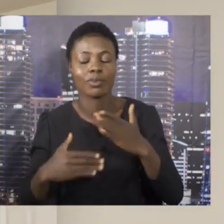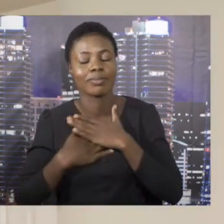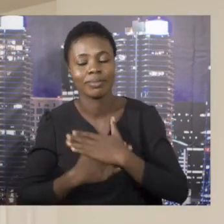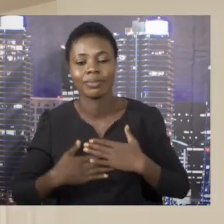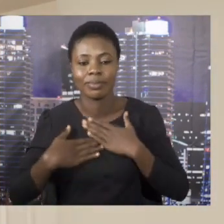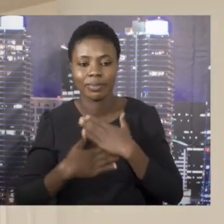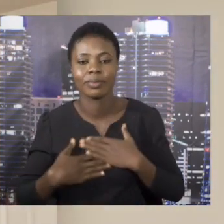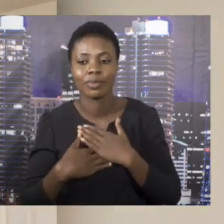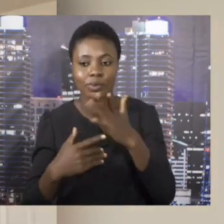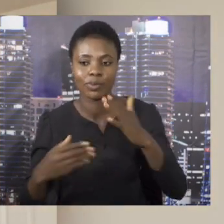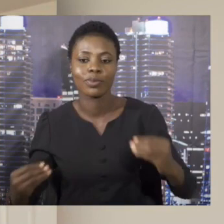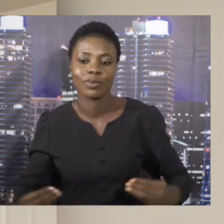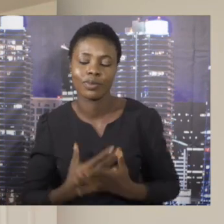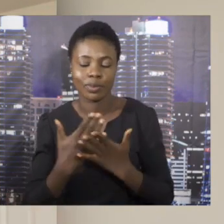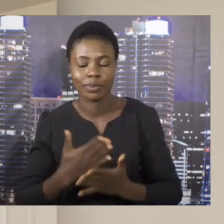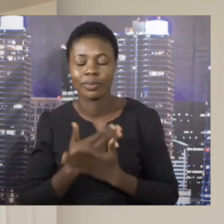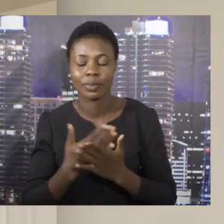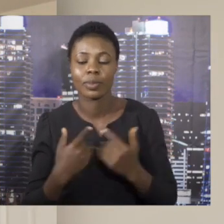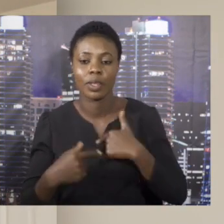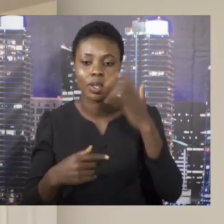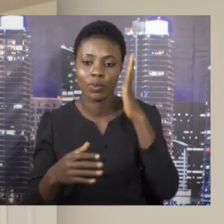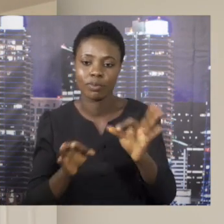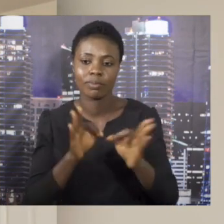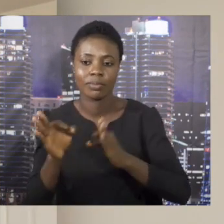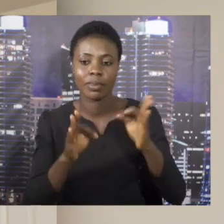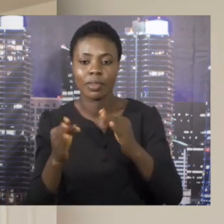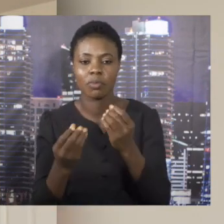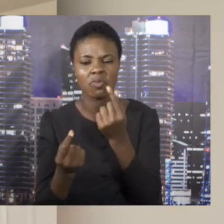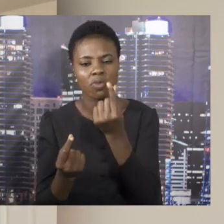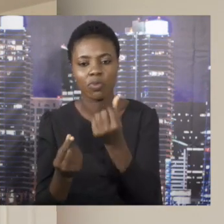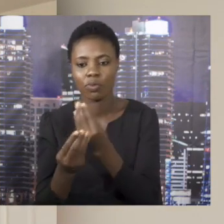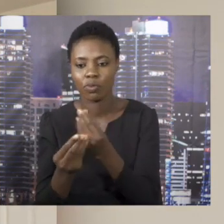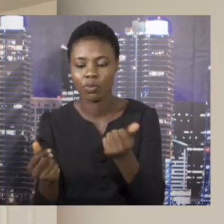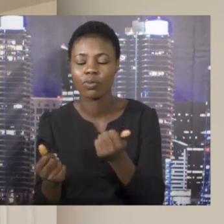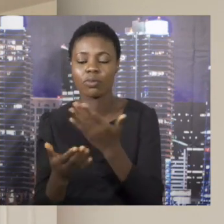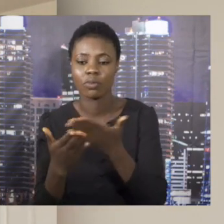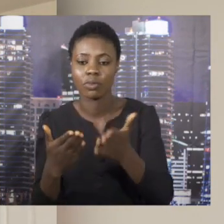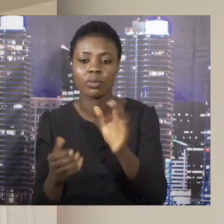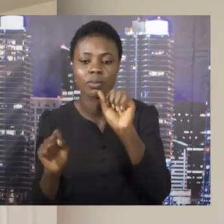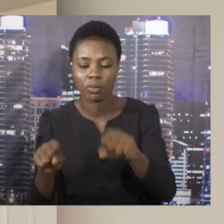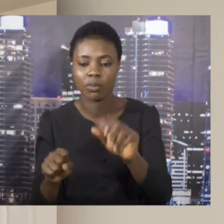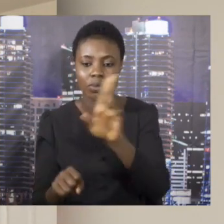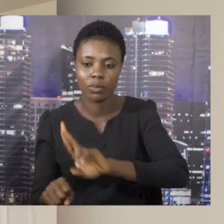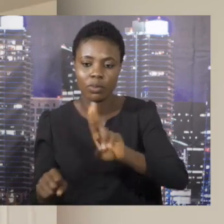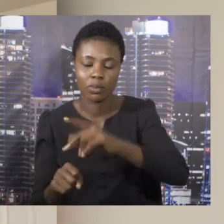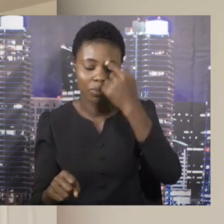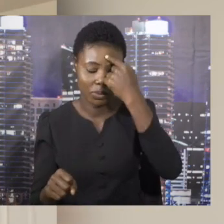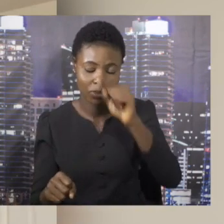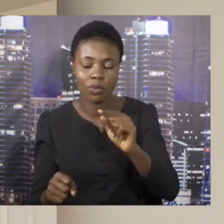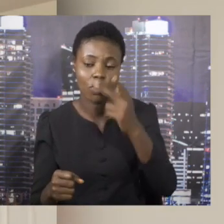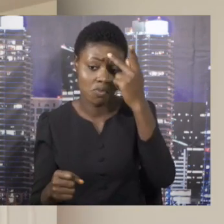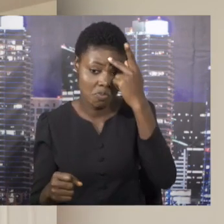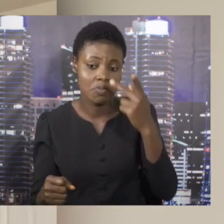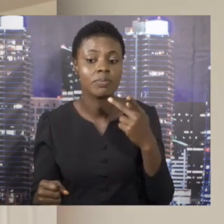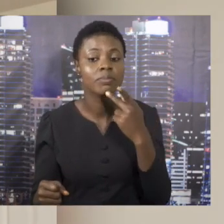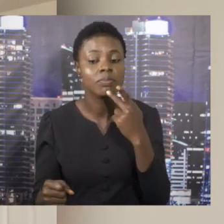be explaining a few things that I think can be useful for parents at